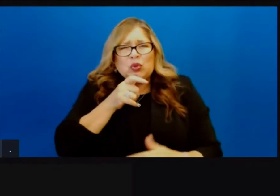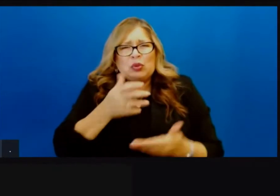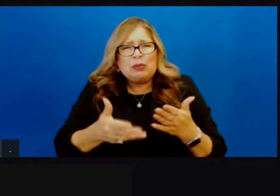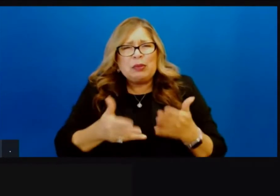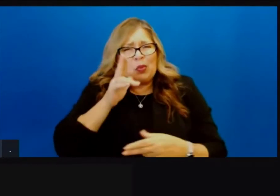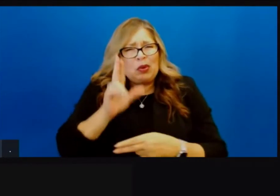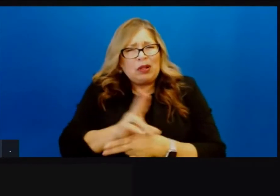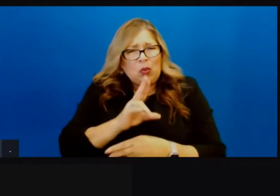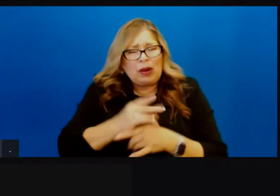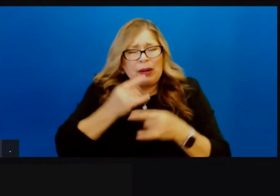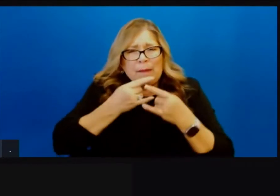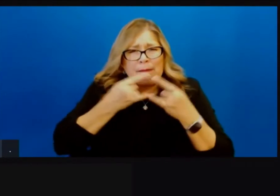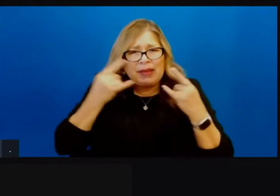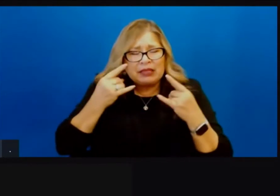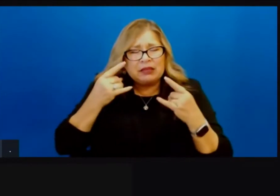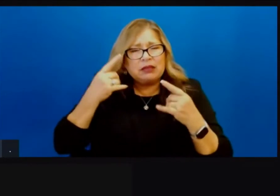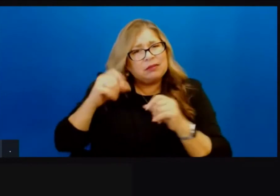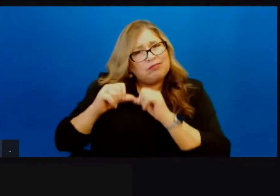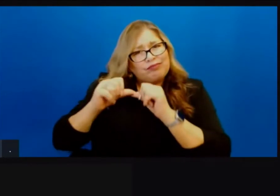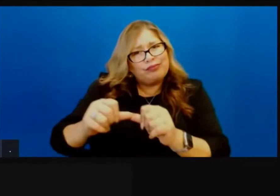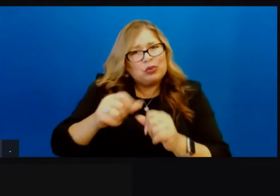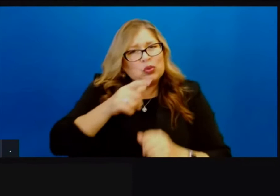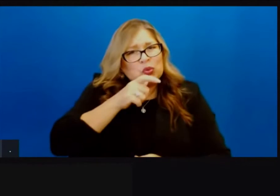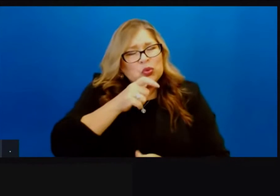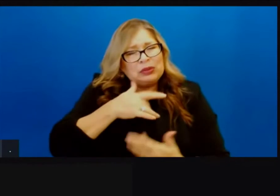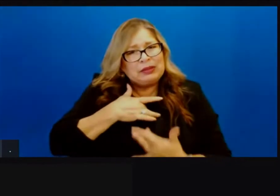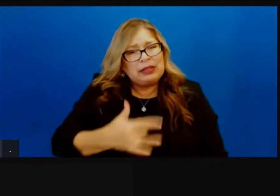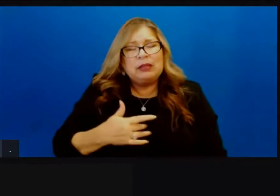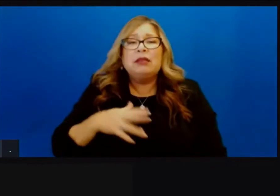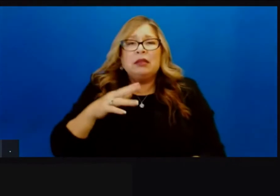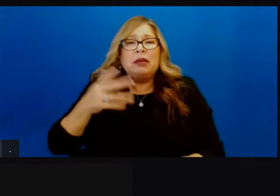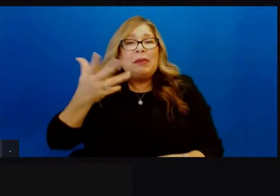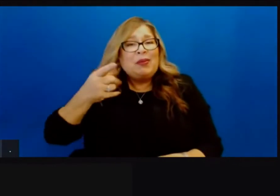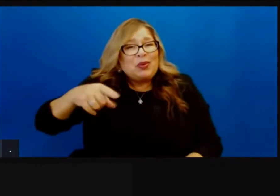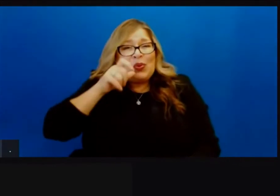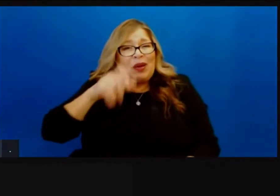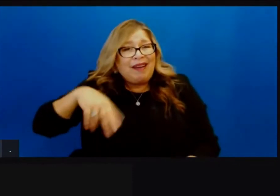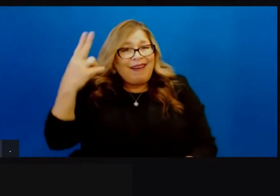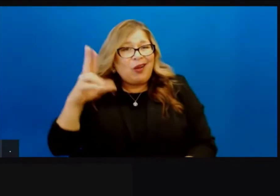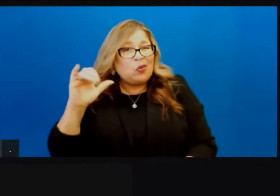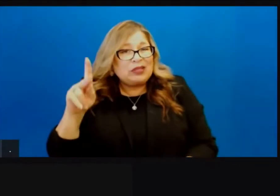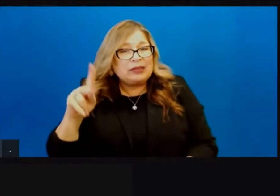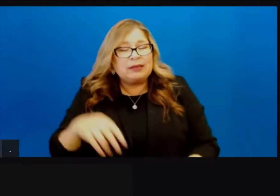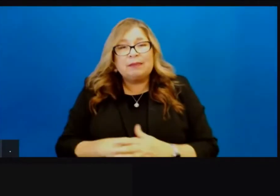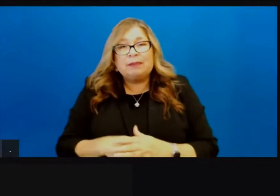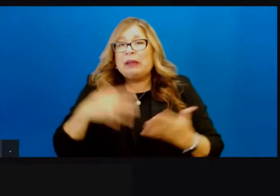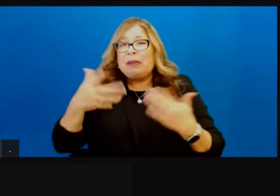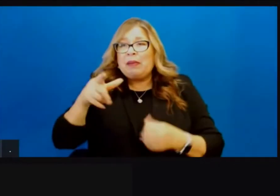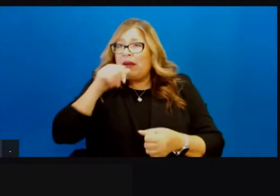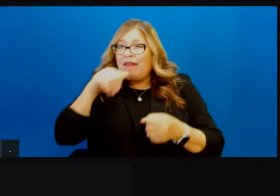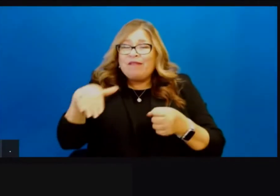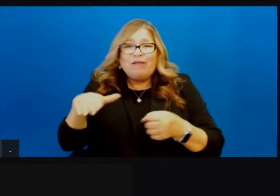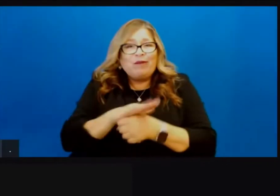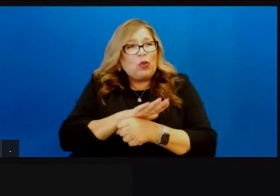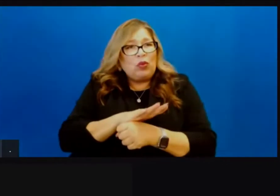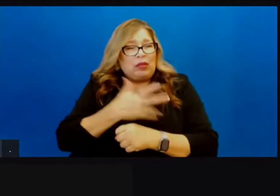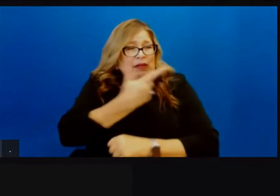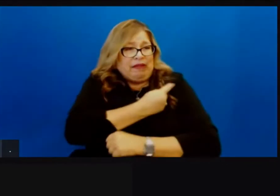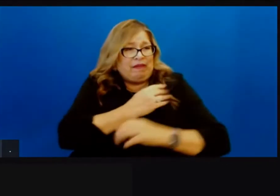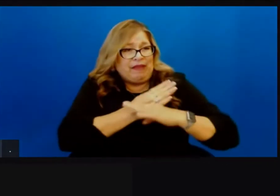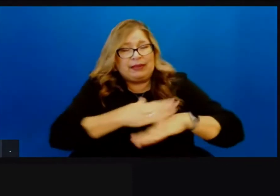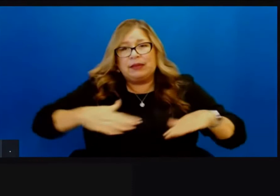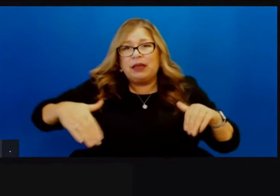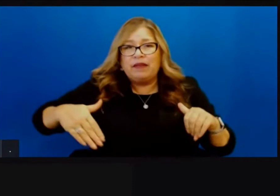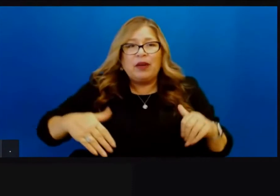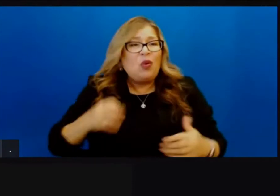longer, those who are high risk, those who may yet not be fully vaccinated or eligible for vaccines,